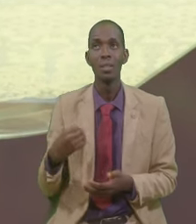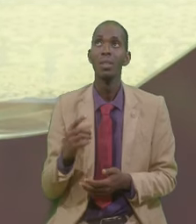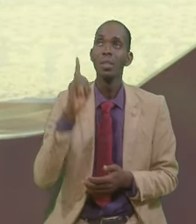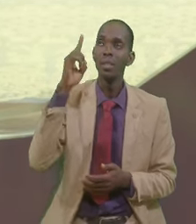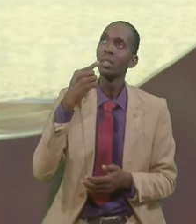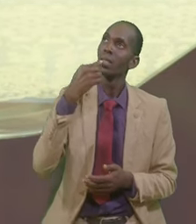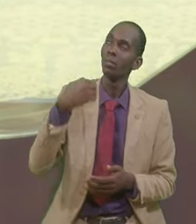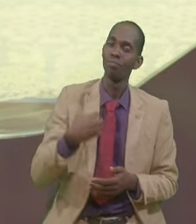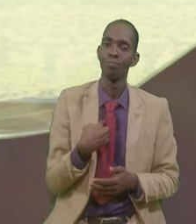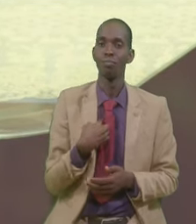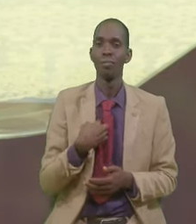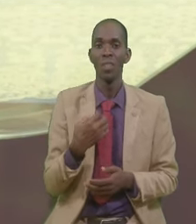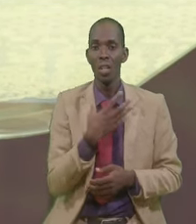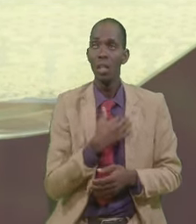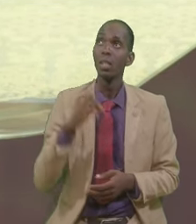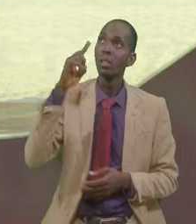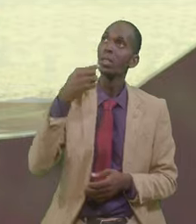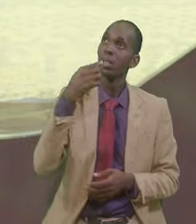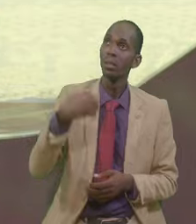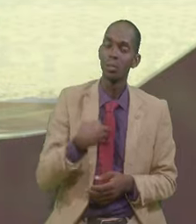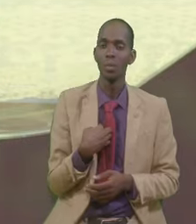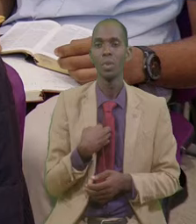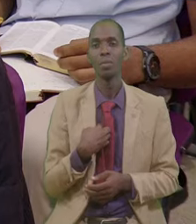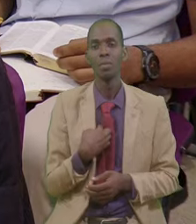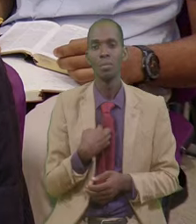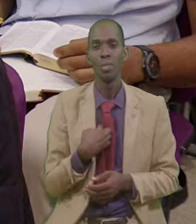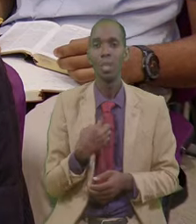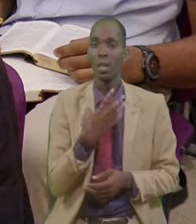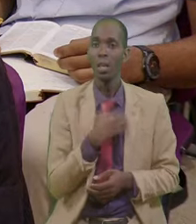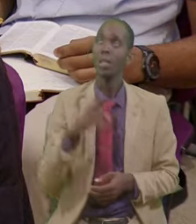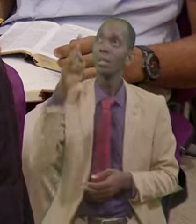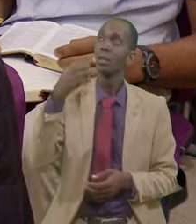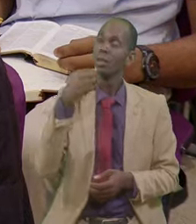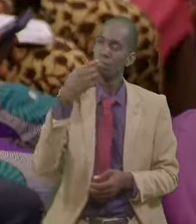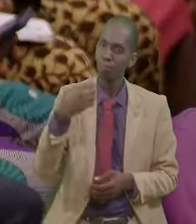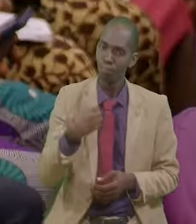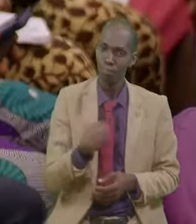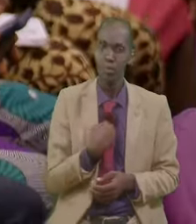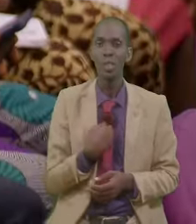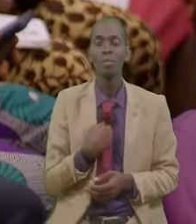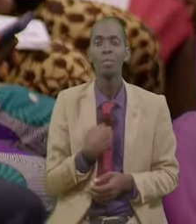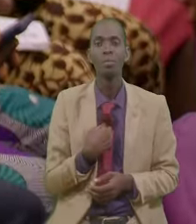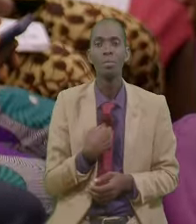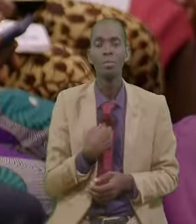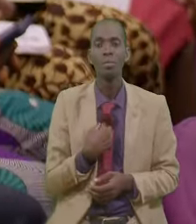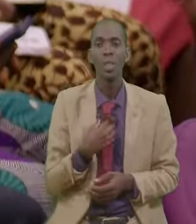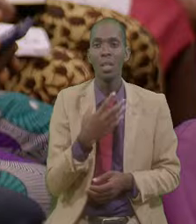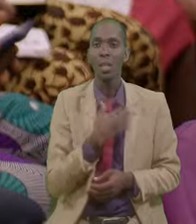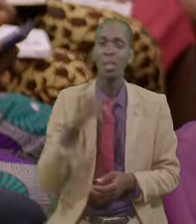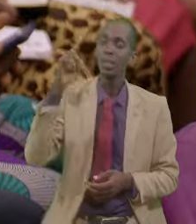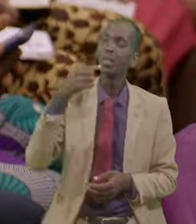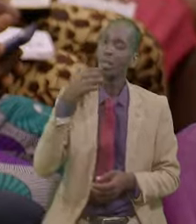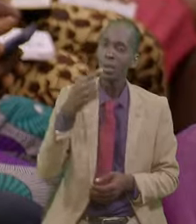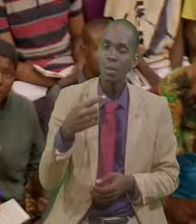me, and he said unto me, and he said unto me, and he said